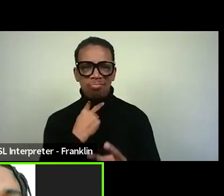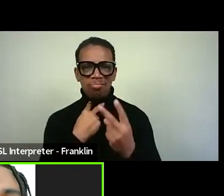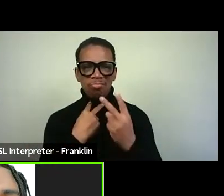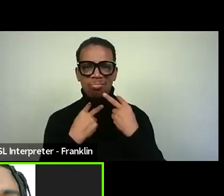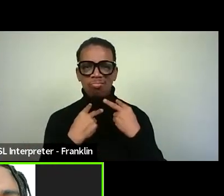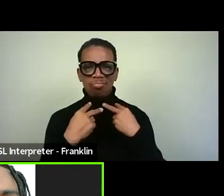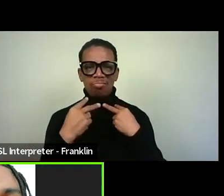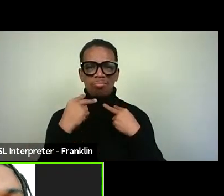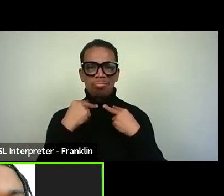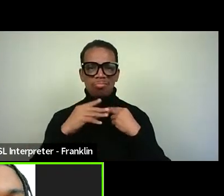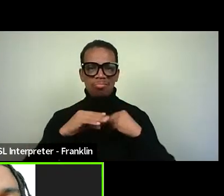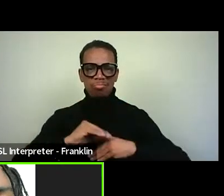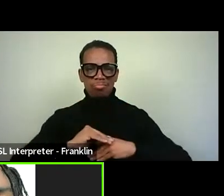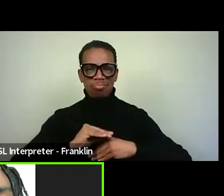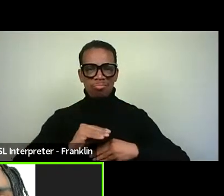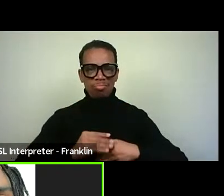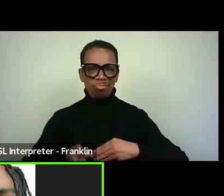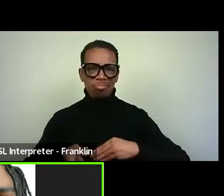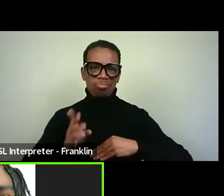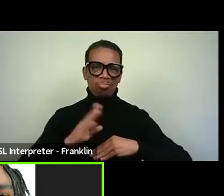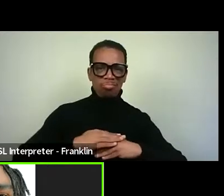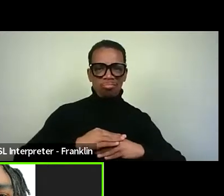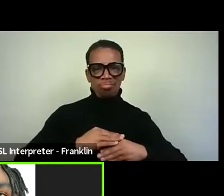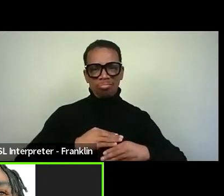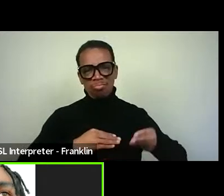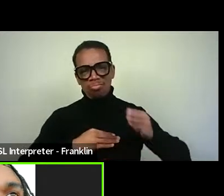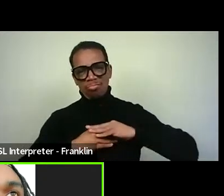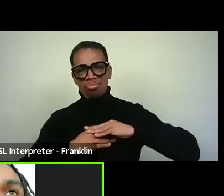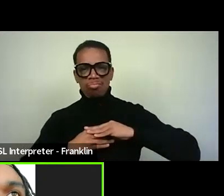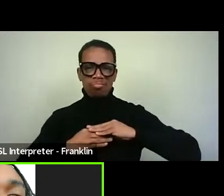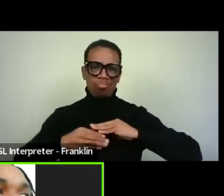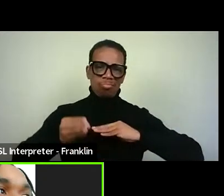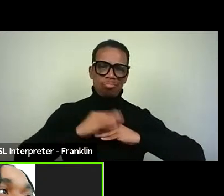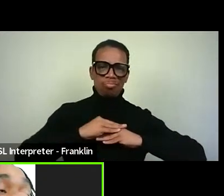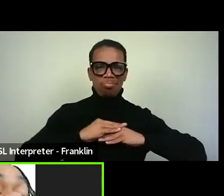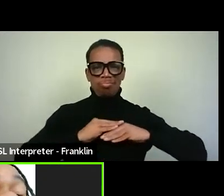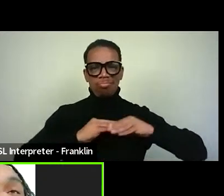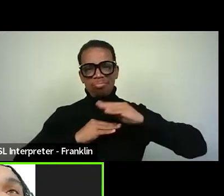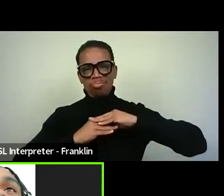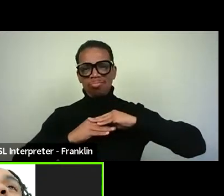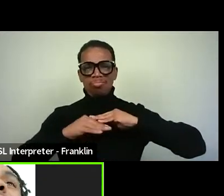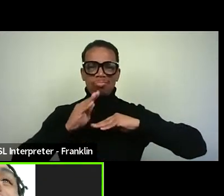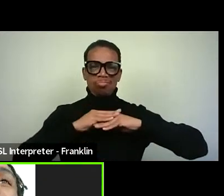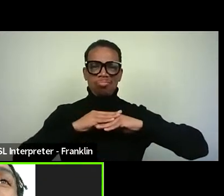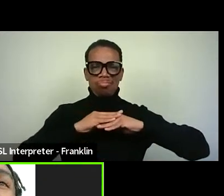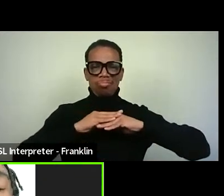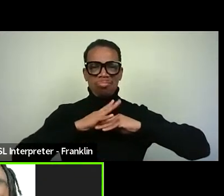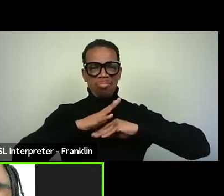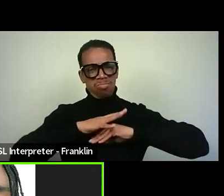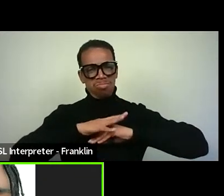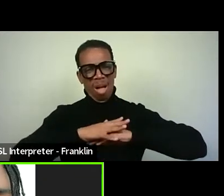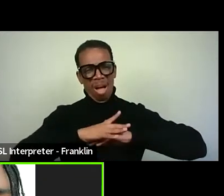problems later down the line as we become younger adults and things of that nature. So